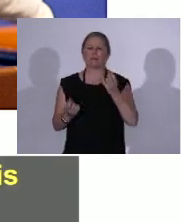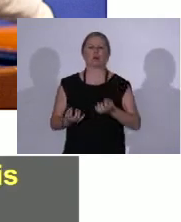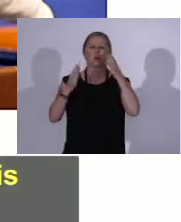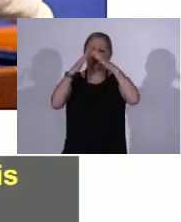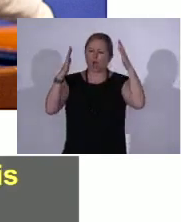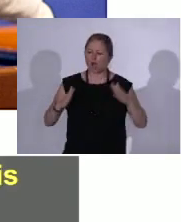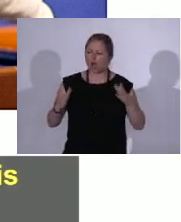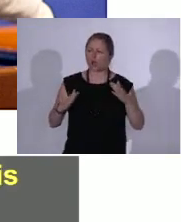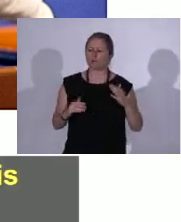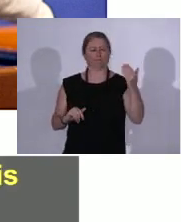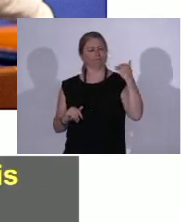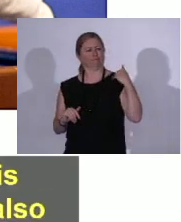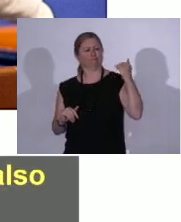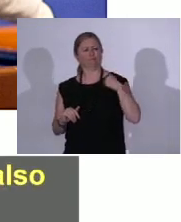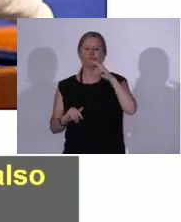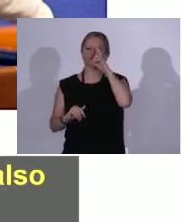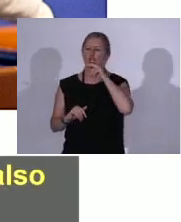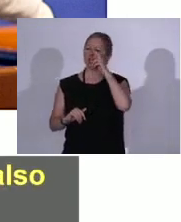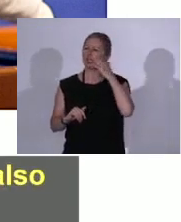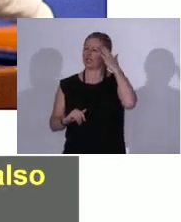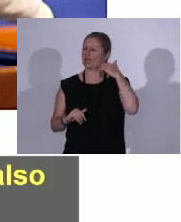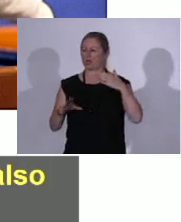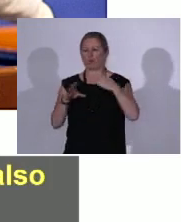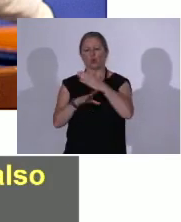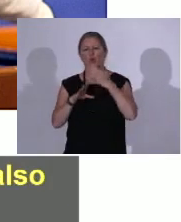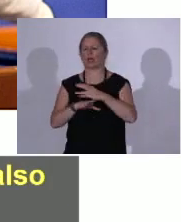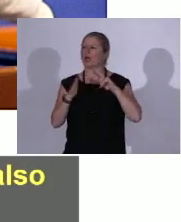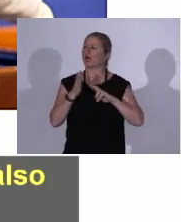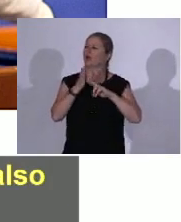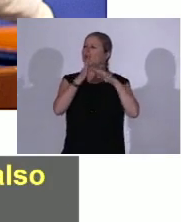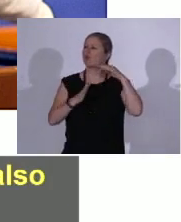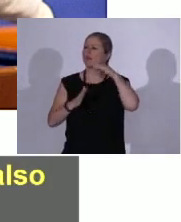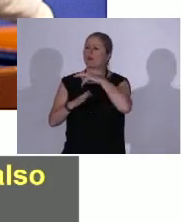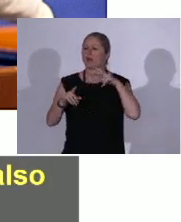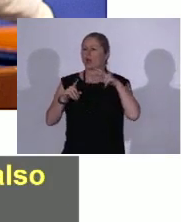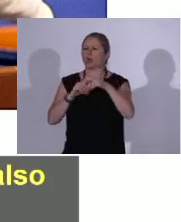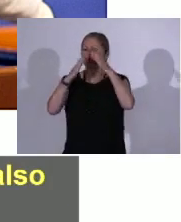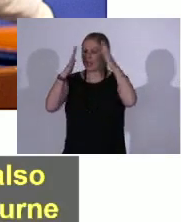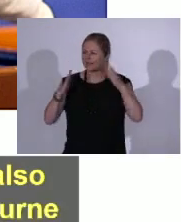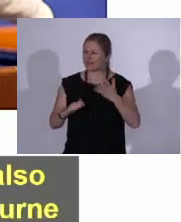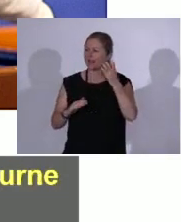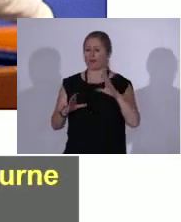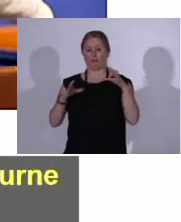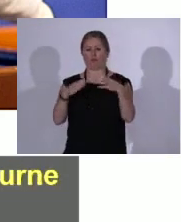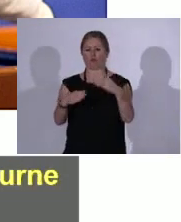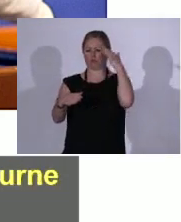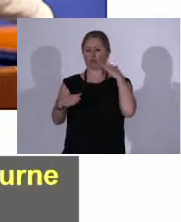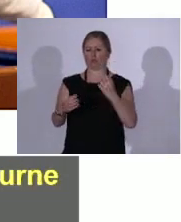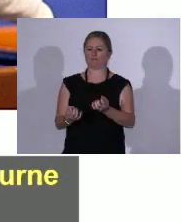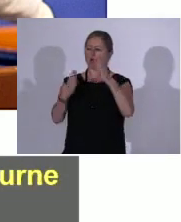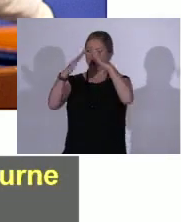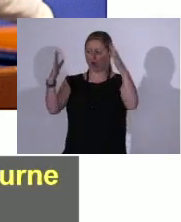also approached by a young woman working at Launch Housing in South Melbourne, who had a group of women experiencing